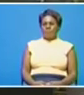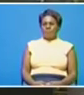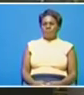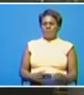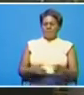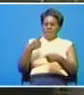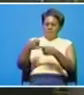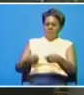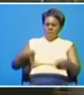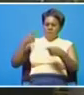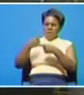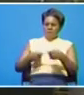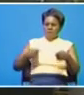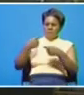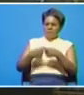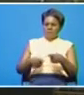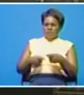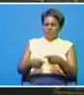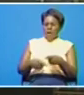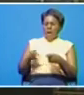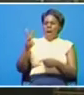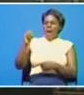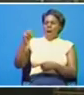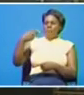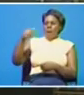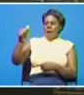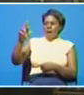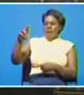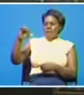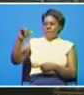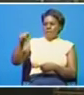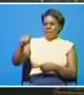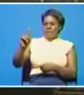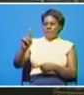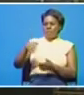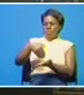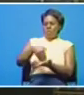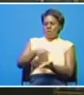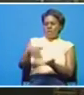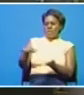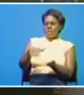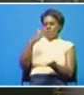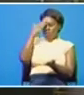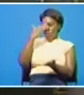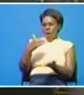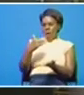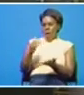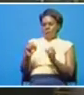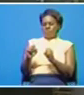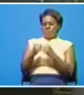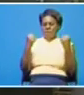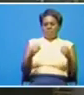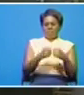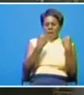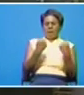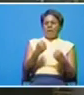Over the years, Magarini constituency in Kilifi County has been in the limelight as a vulnerable region due to the many disasters that have hit